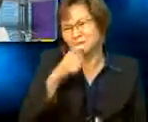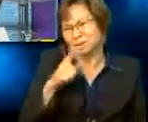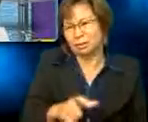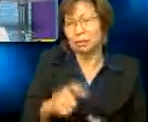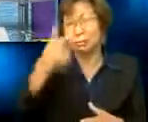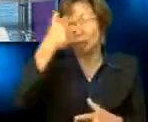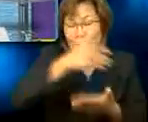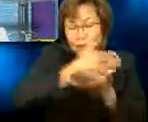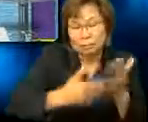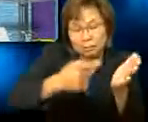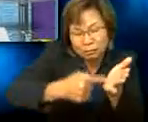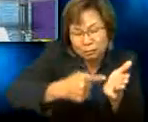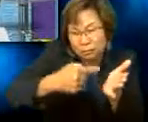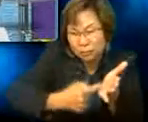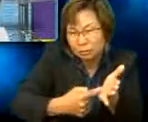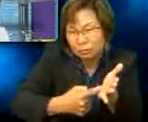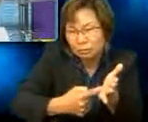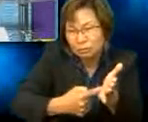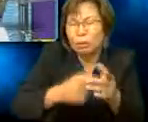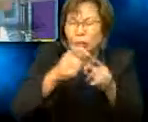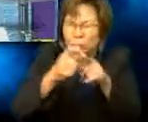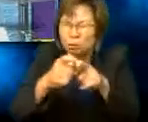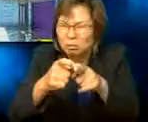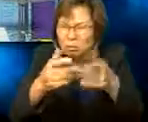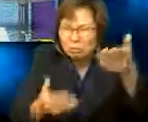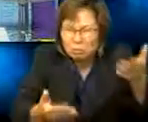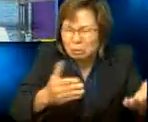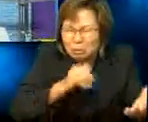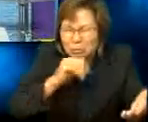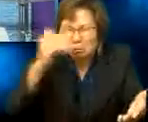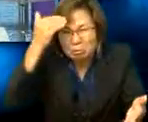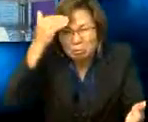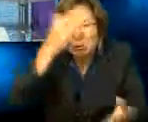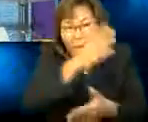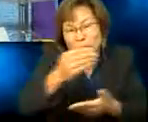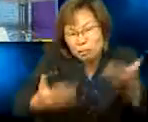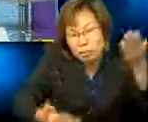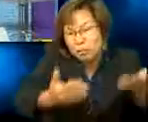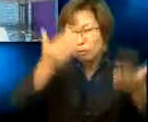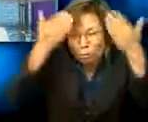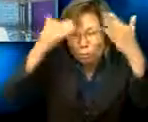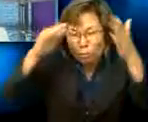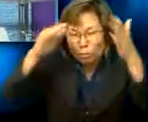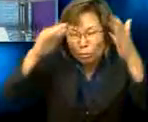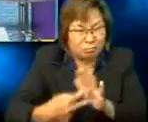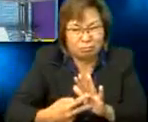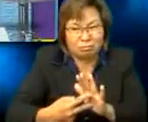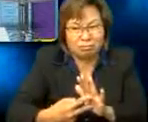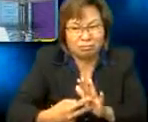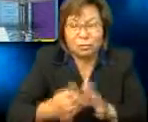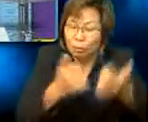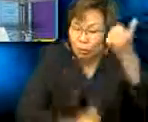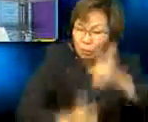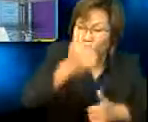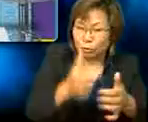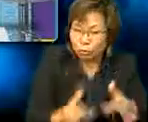so, because sometimes there are words which you might not be familiar with and you might not know what they mean.